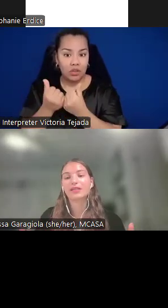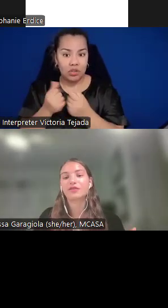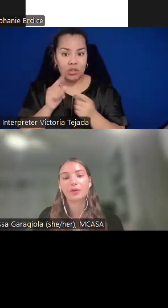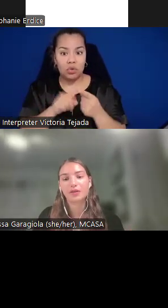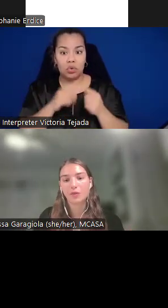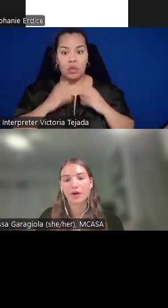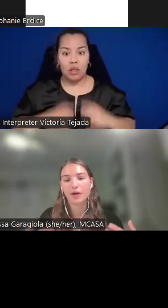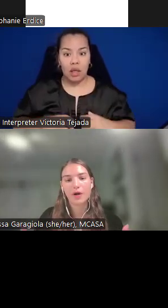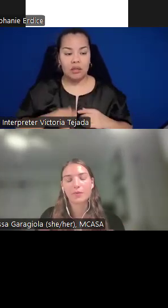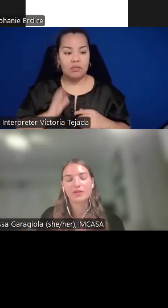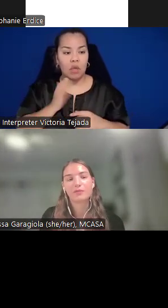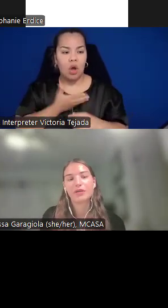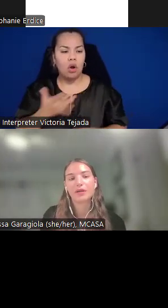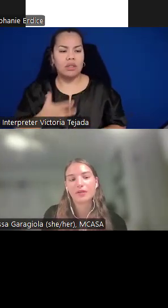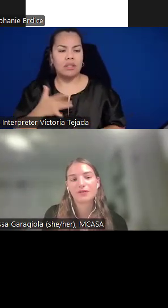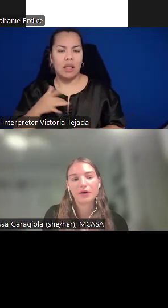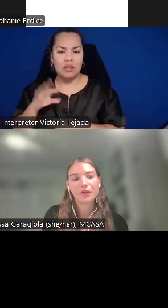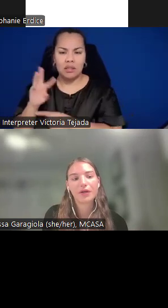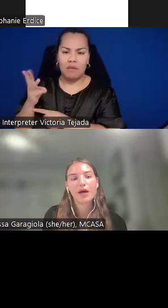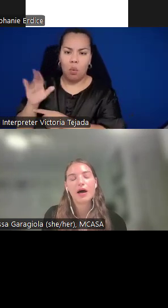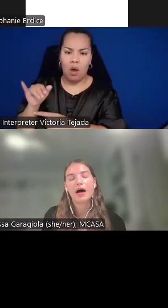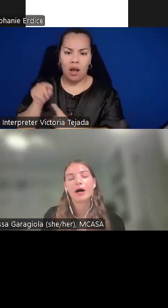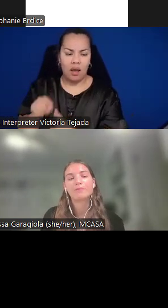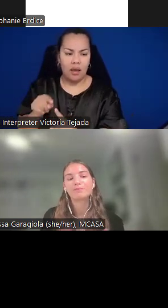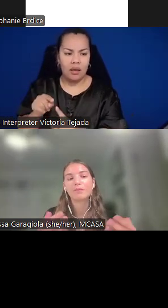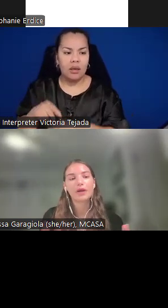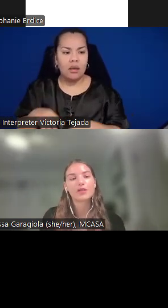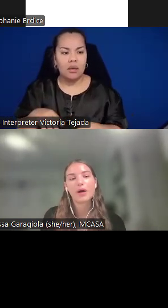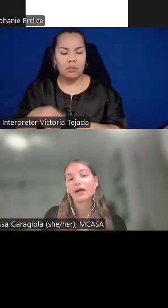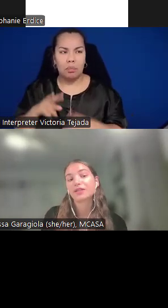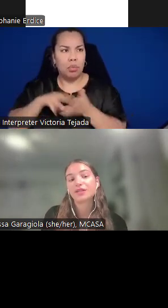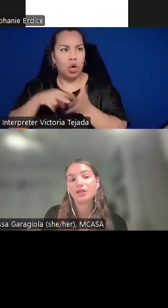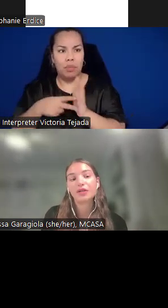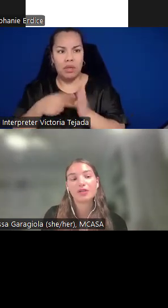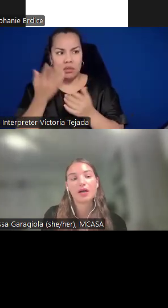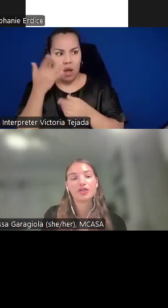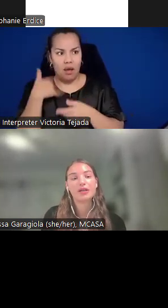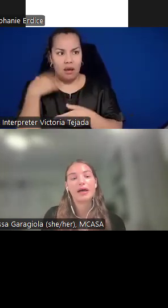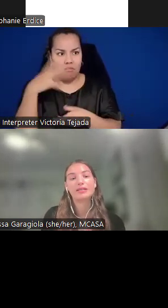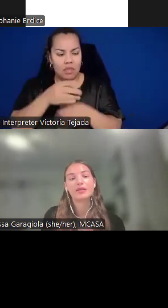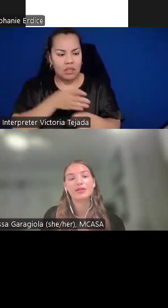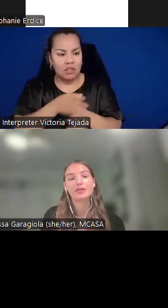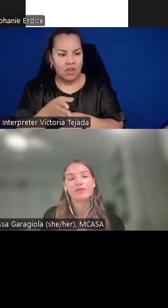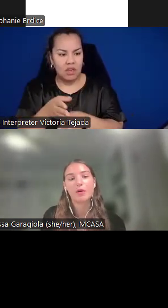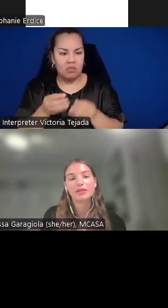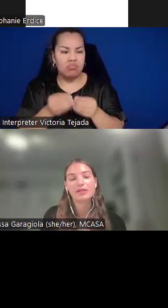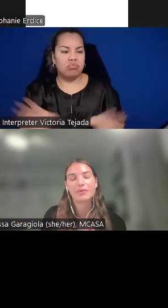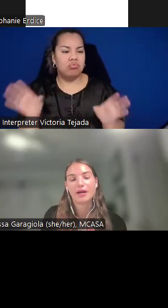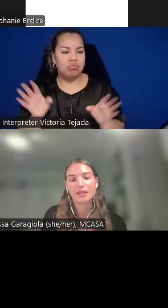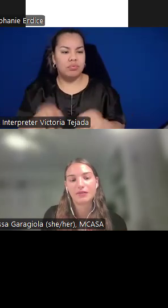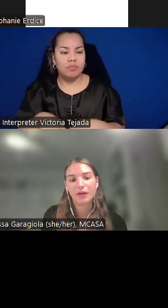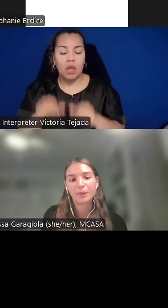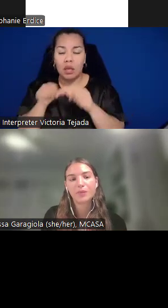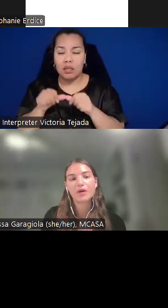our sense of doing this work, our purpose for being in this field, um, as well as continued exhaustion and decreased performance